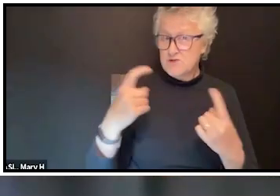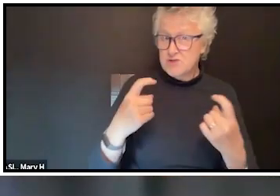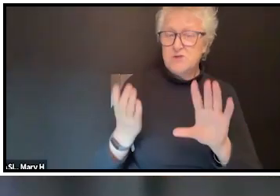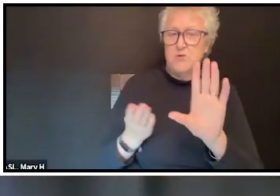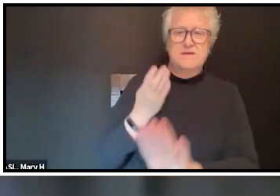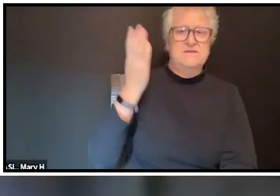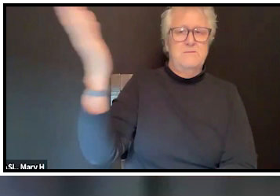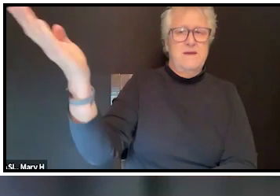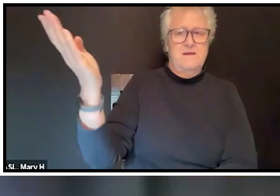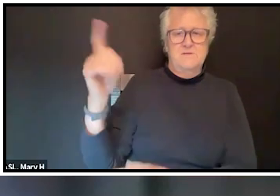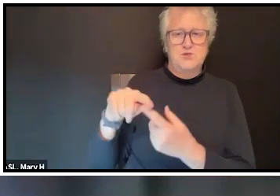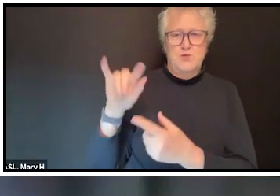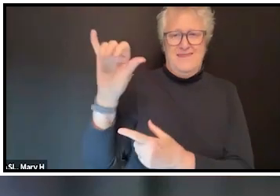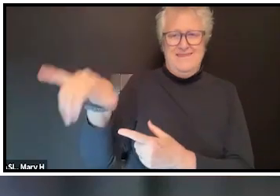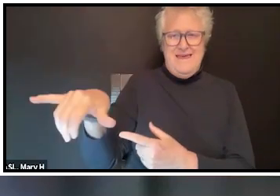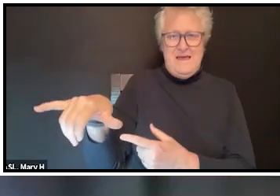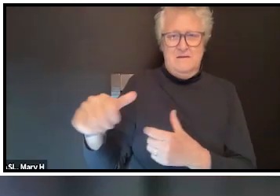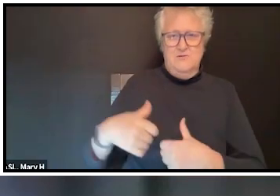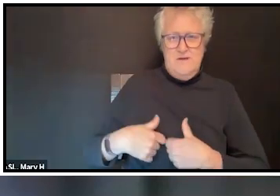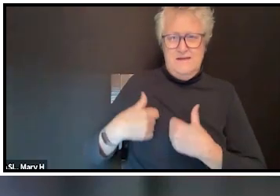we will get back to you to that email.